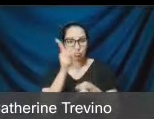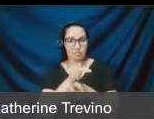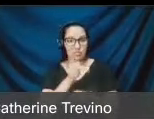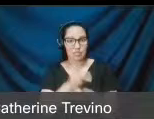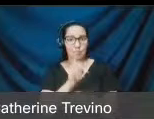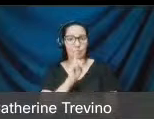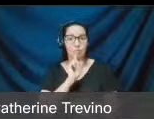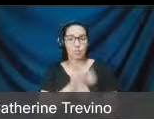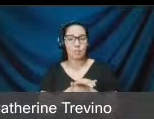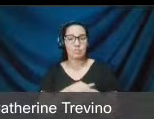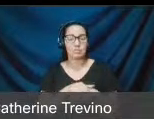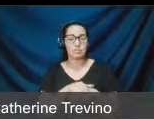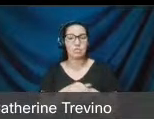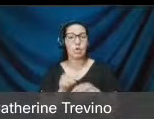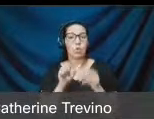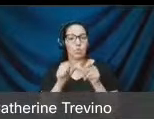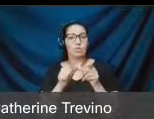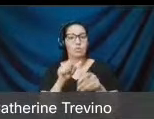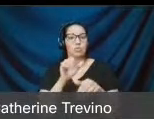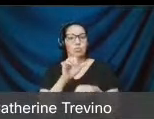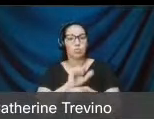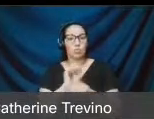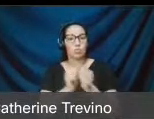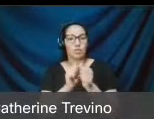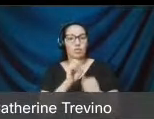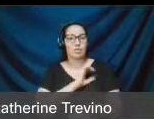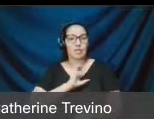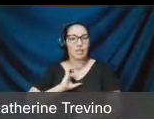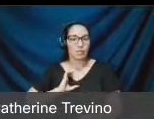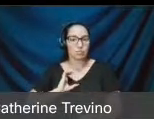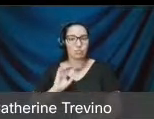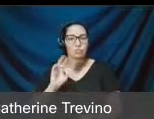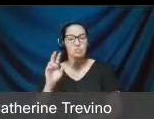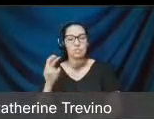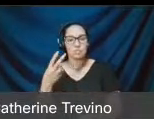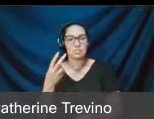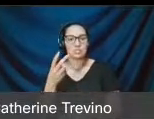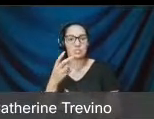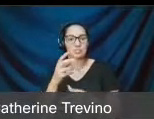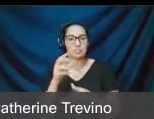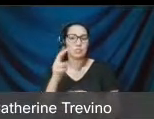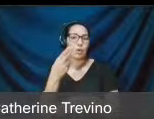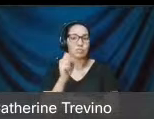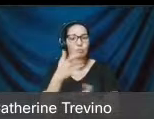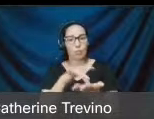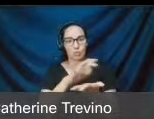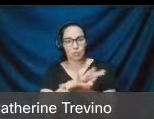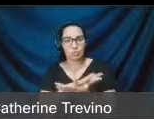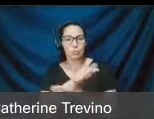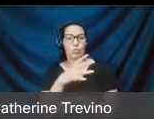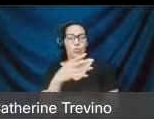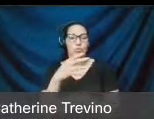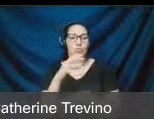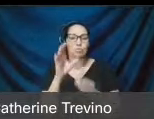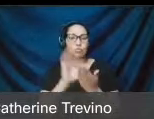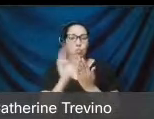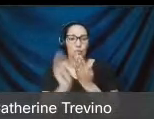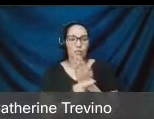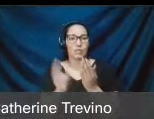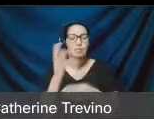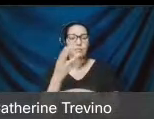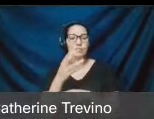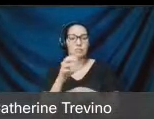so we'll work with the council to or the secondary curriculum council to absolutely make that happen and see how we can improve